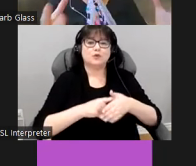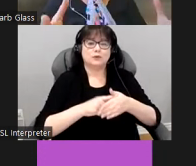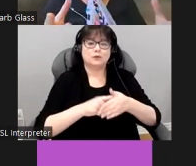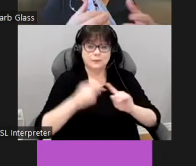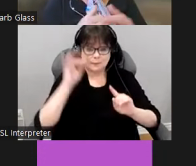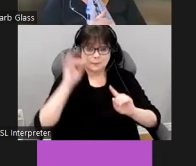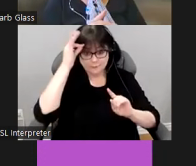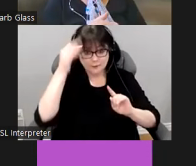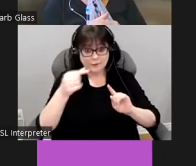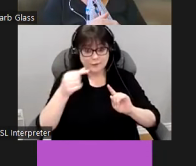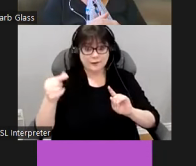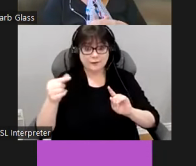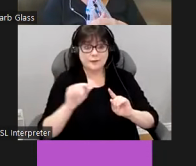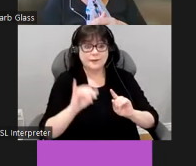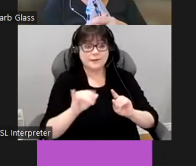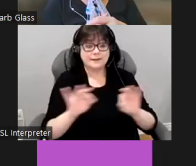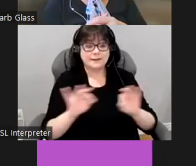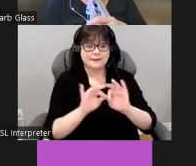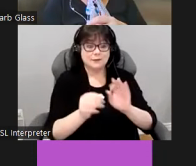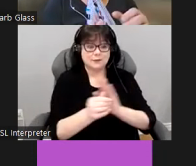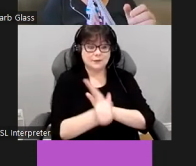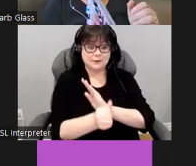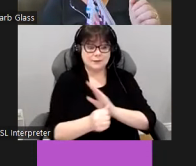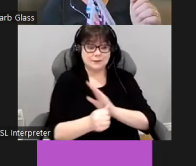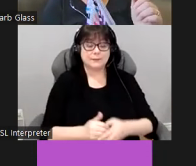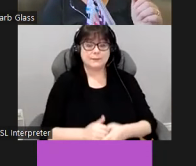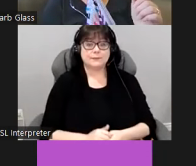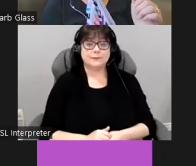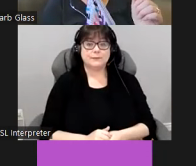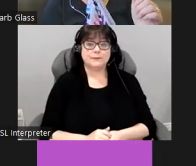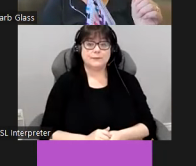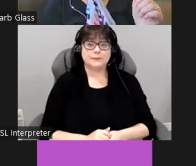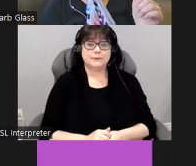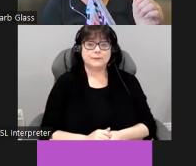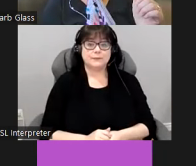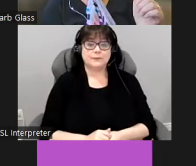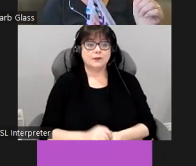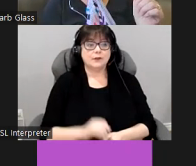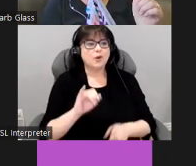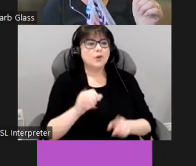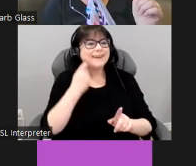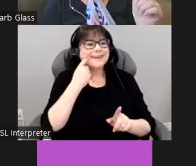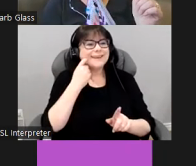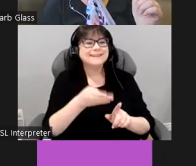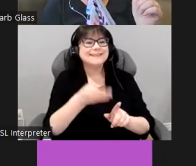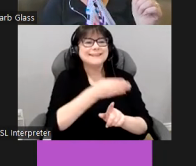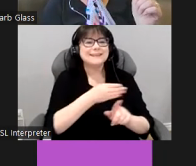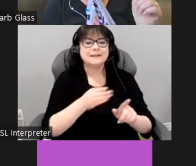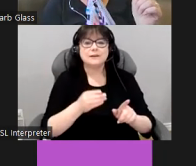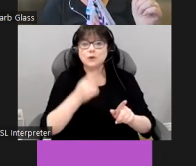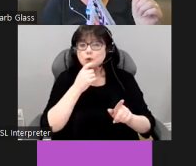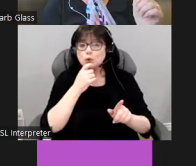Now we can talk just briefly about that quote. Okay,